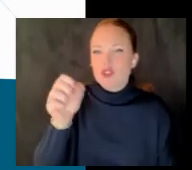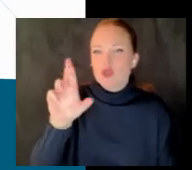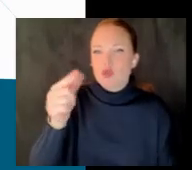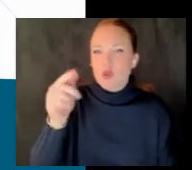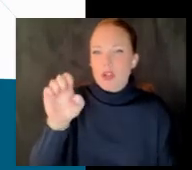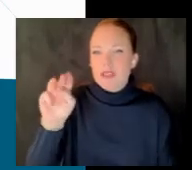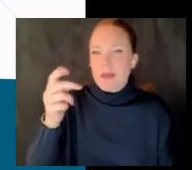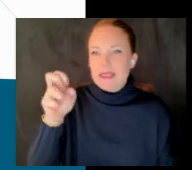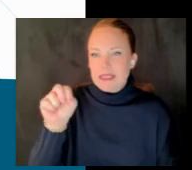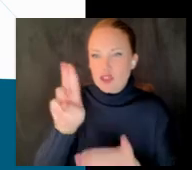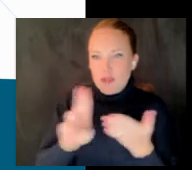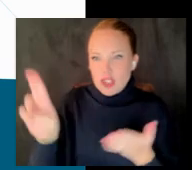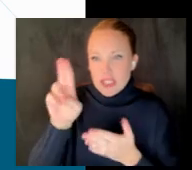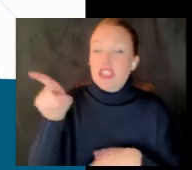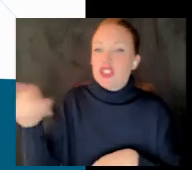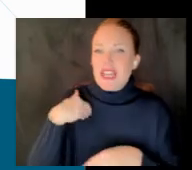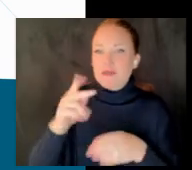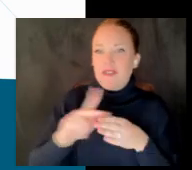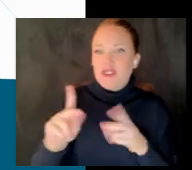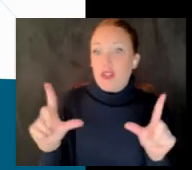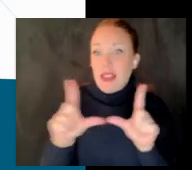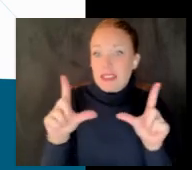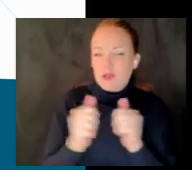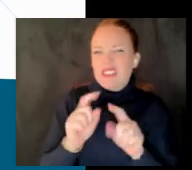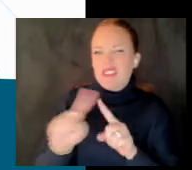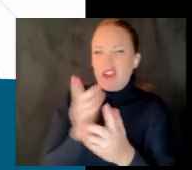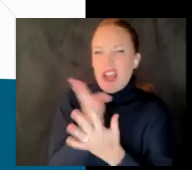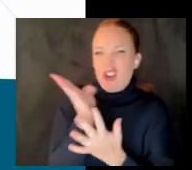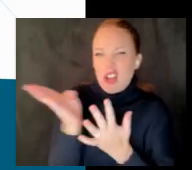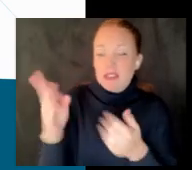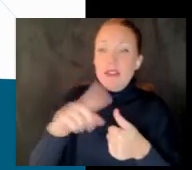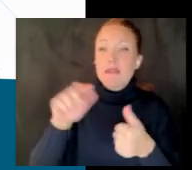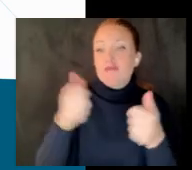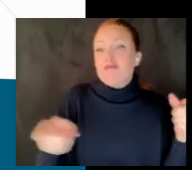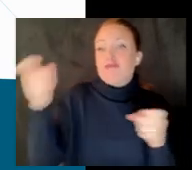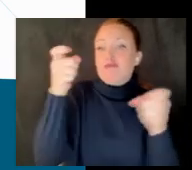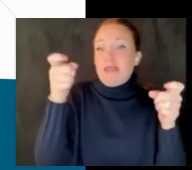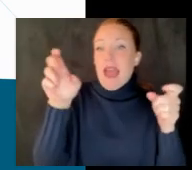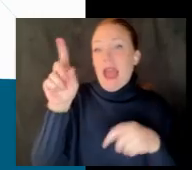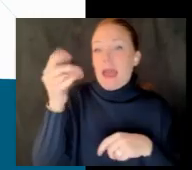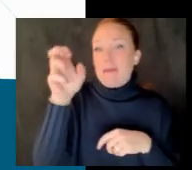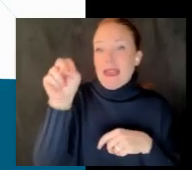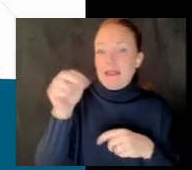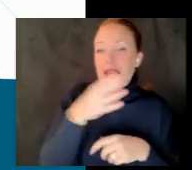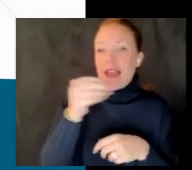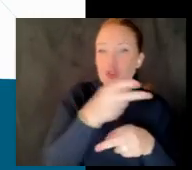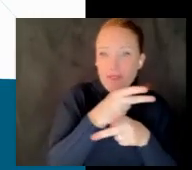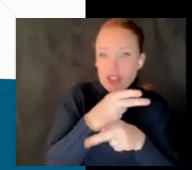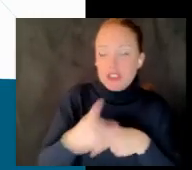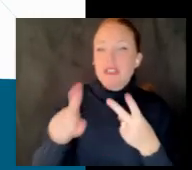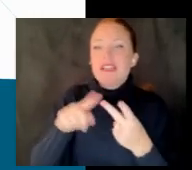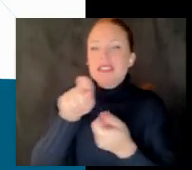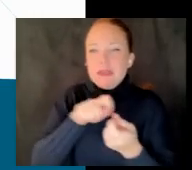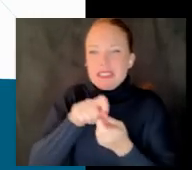is also professionally licensed in multiple areas, including administration and supervision, specific learning